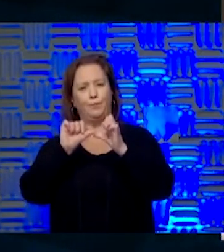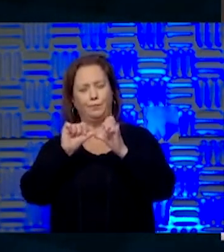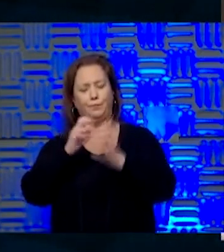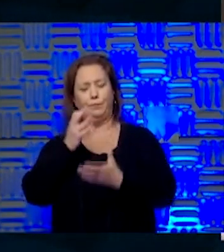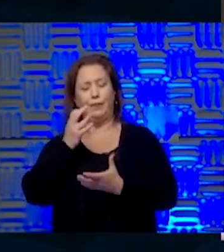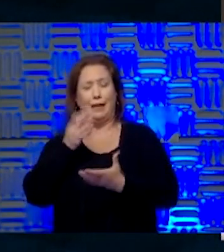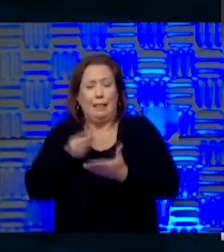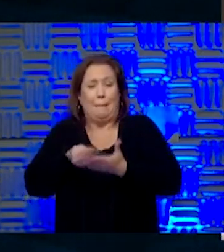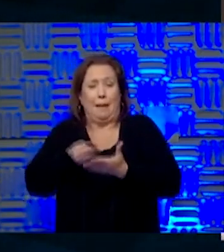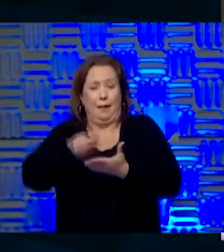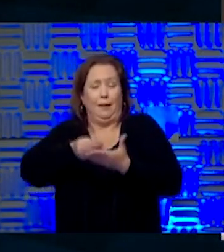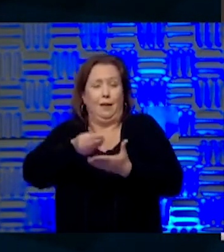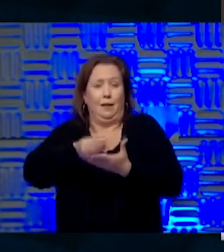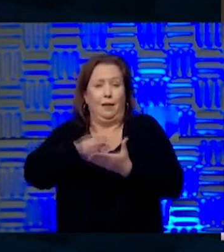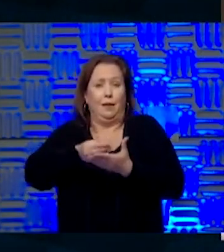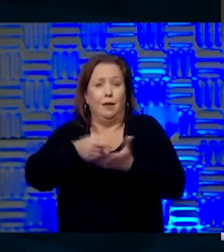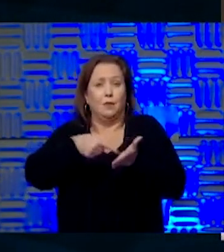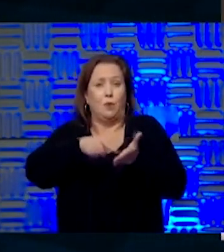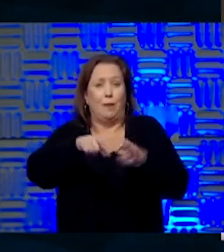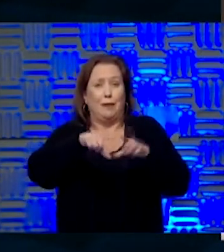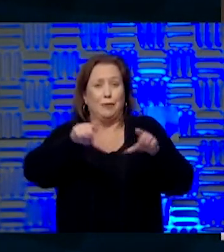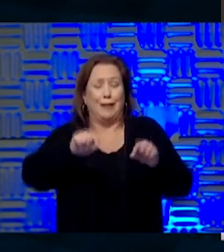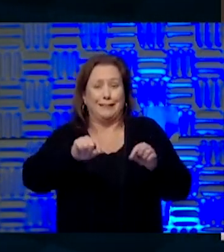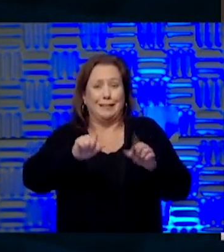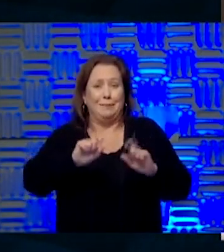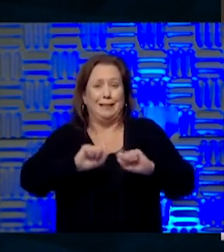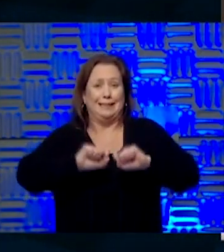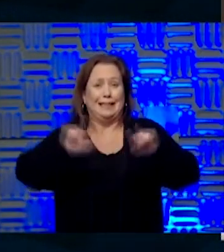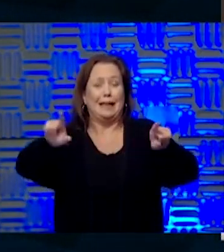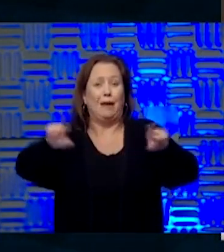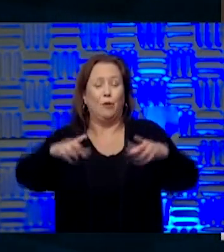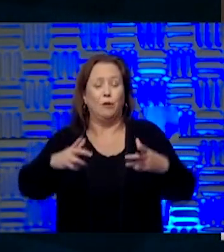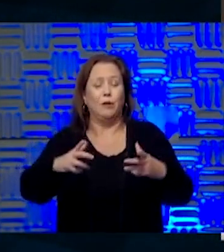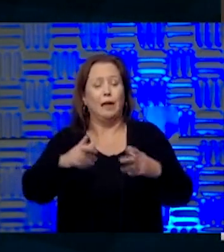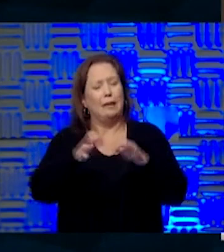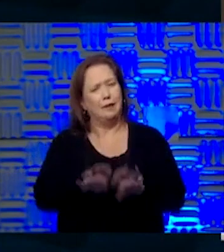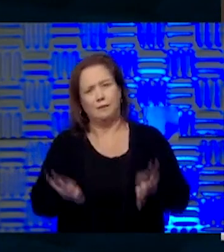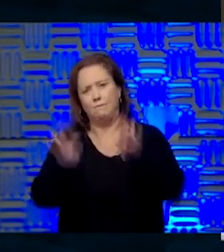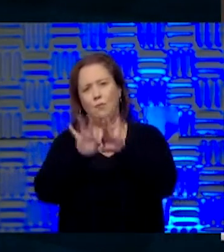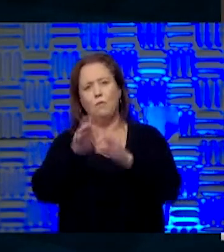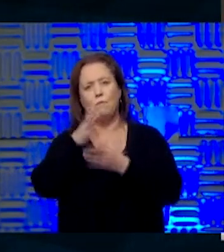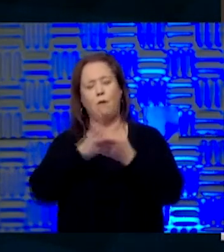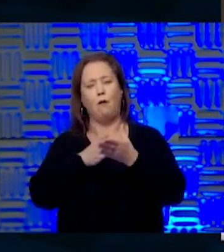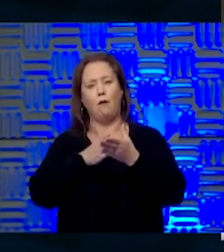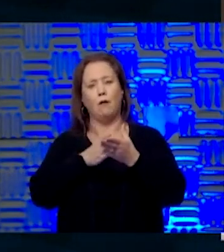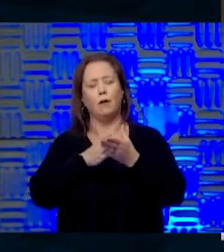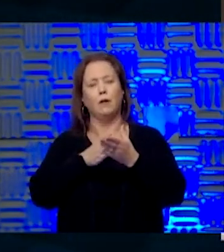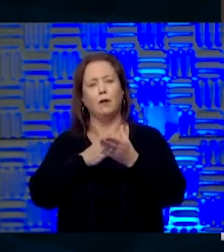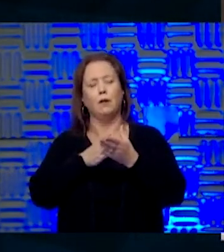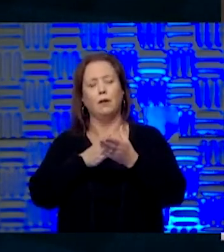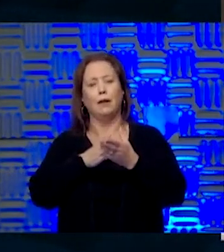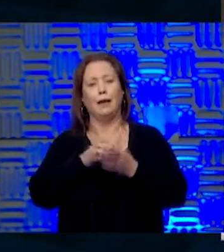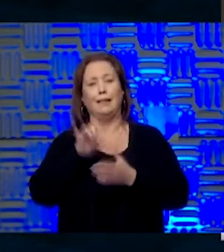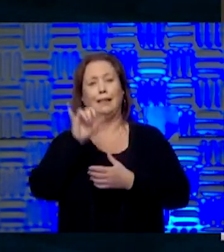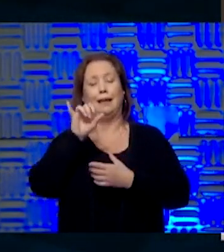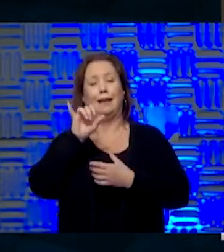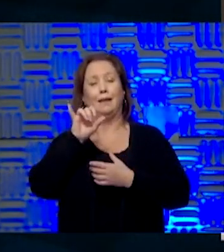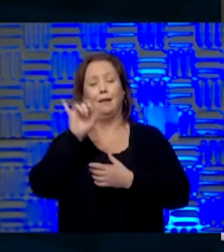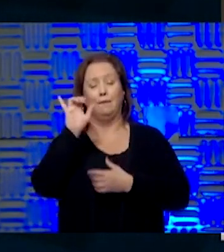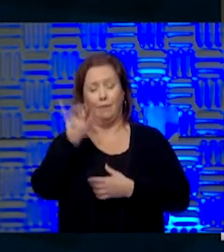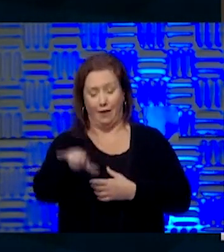such that paychecks can be written is an important component of this program, and why it was so critical to